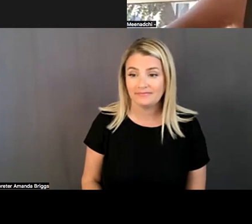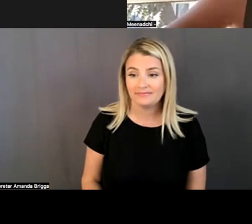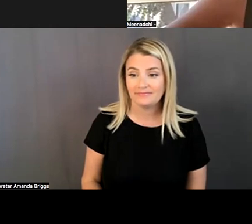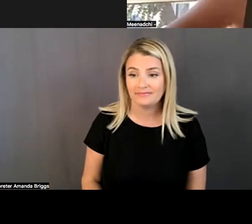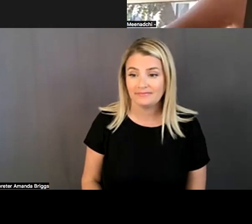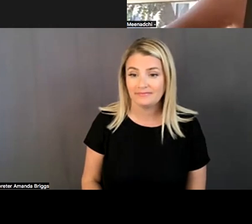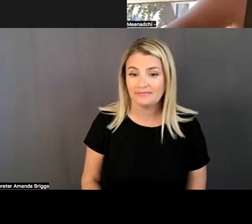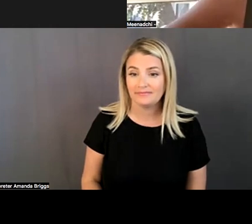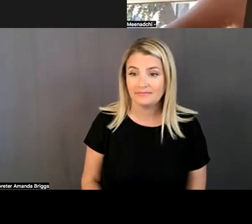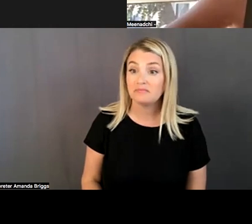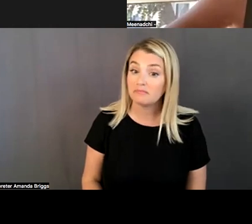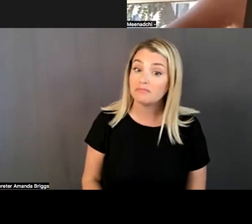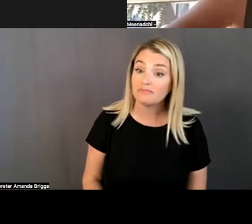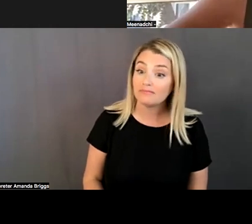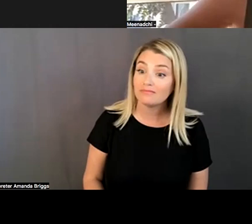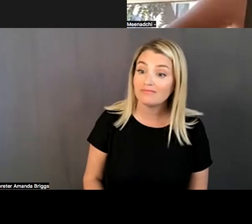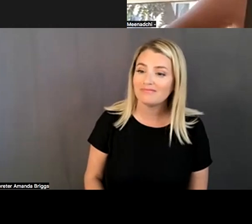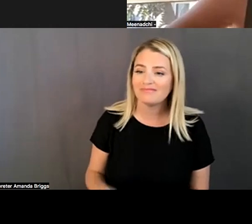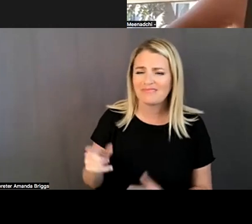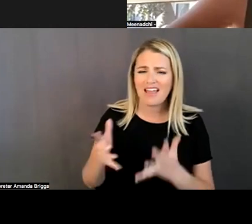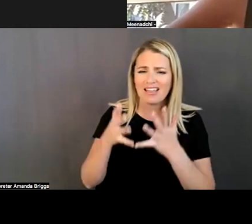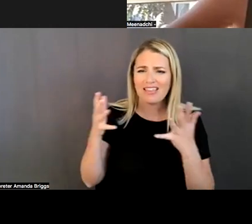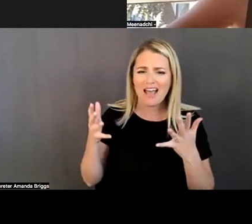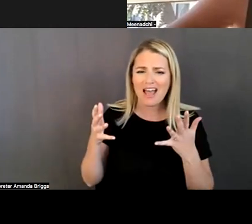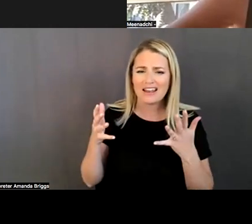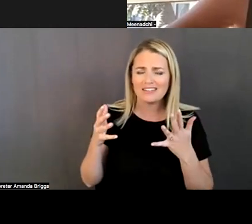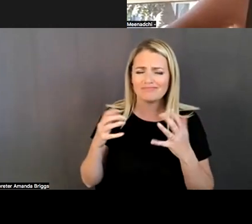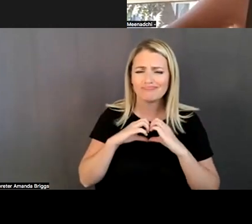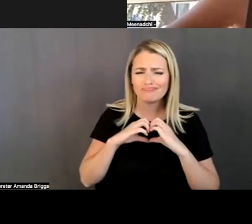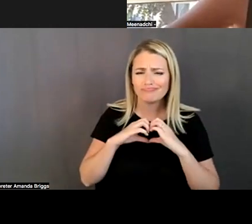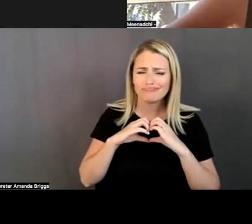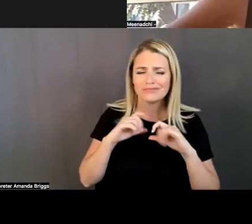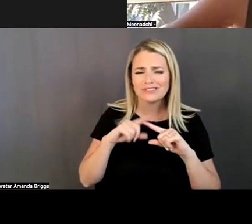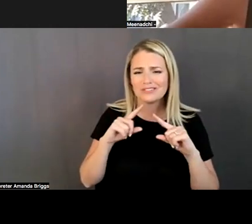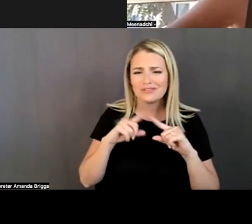And there's a lot of emoji love for you in the comment.